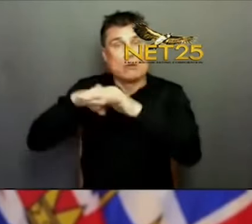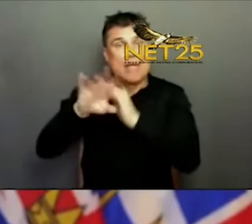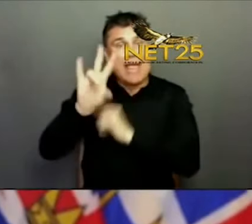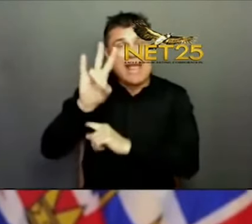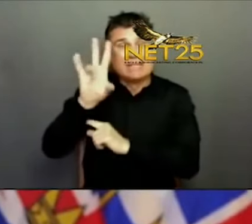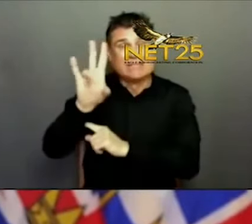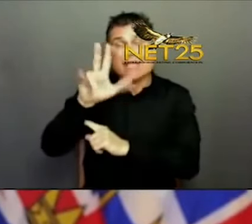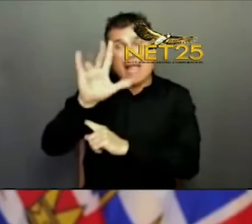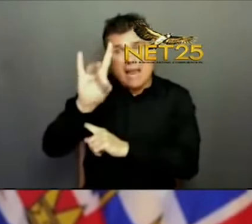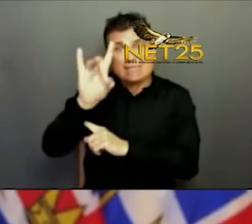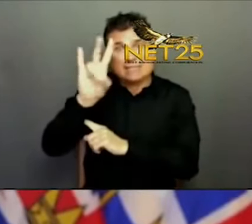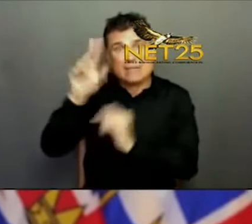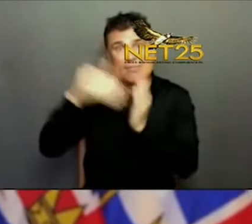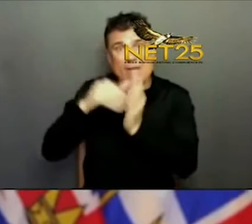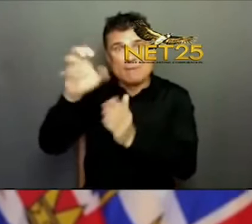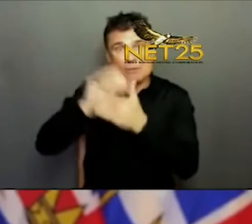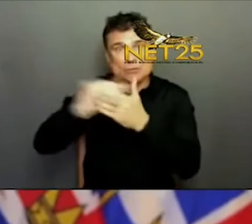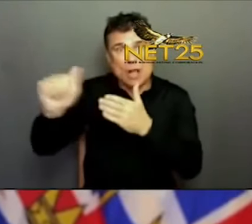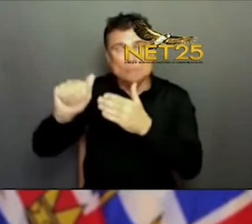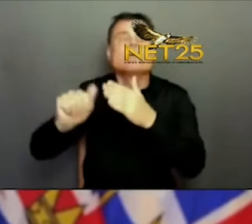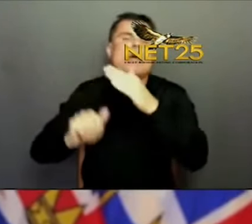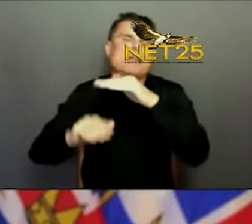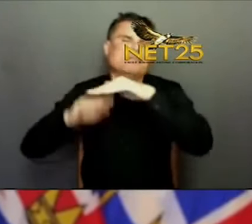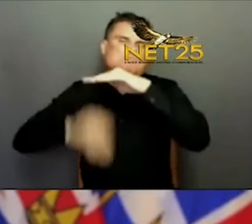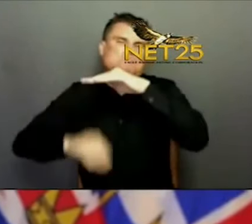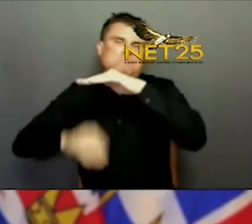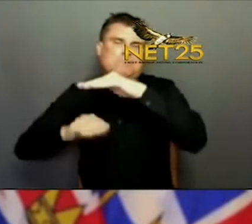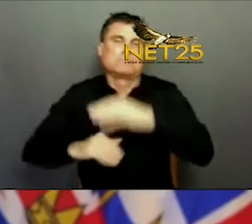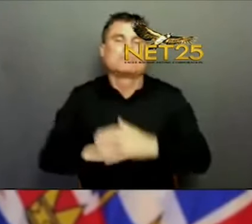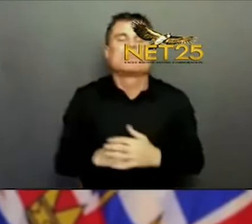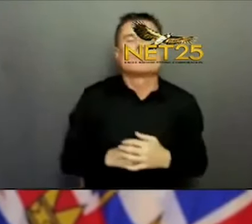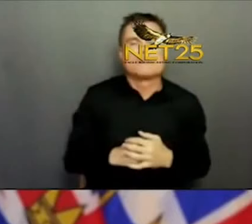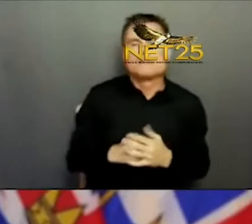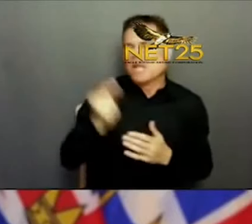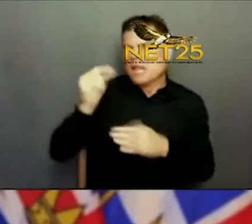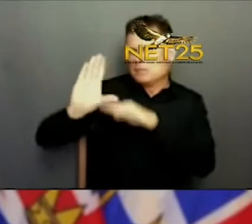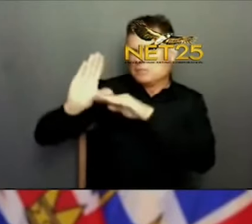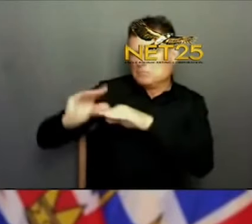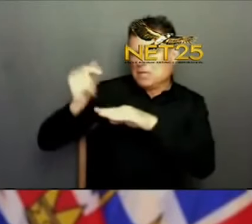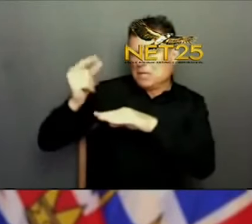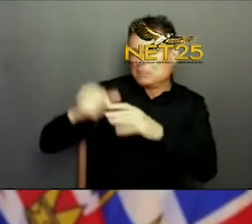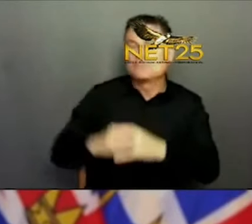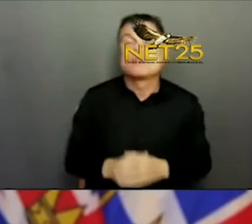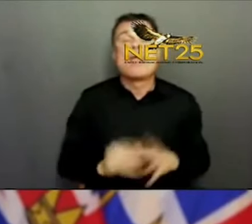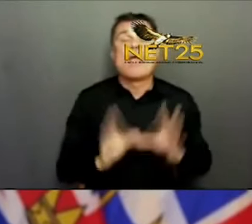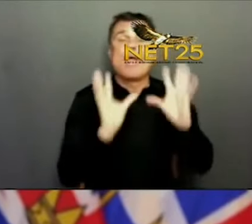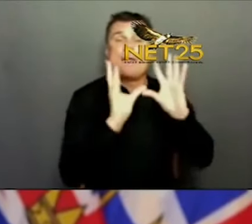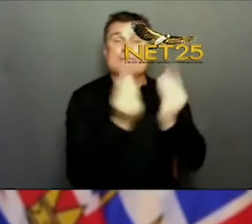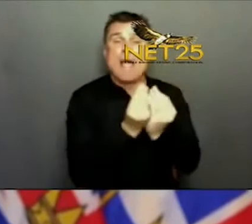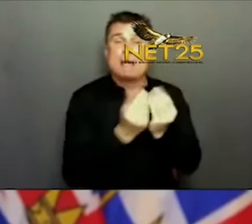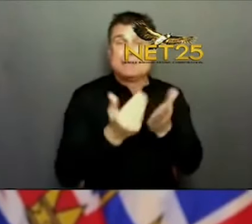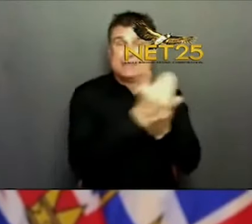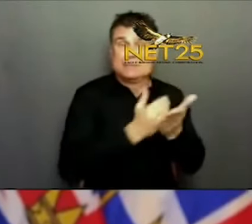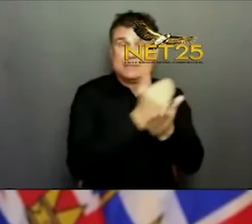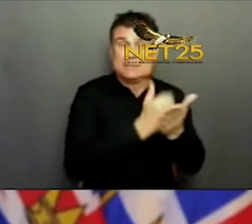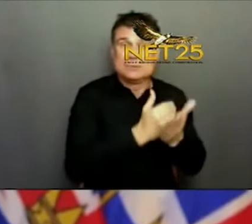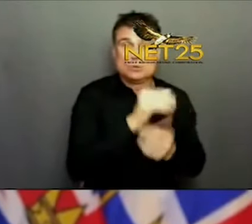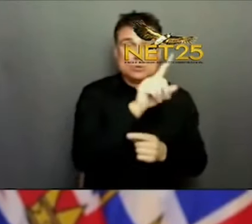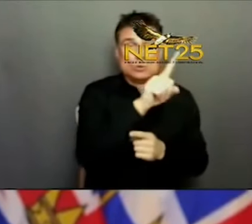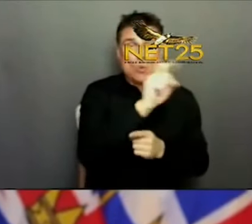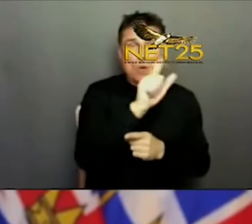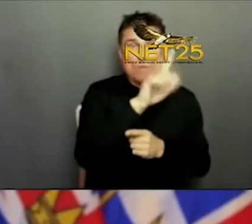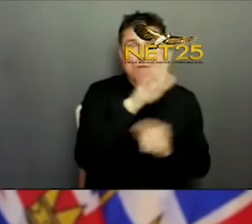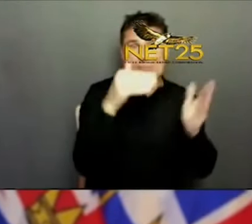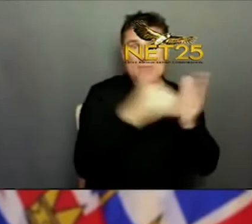less than $125,000 will receive up to $1,000. Families, including single parent